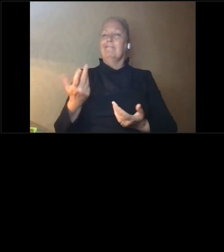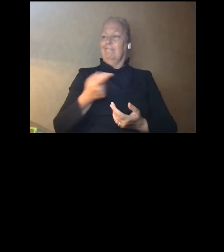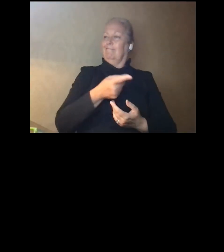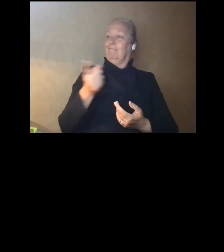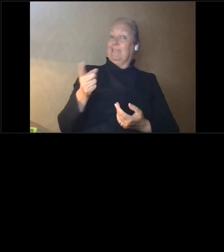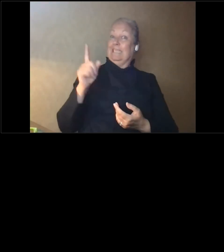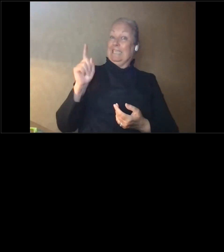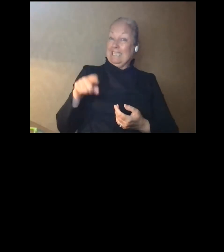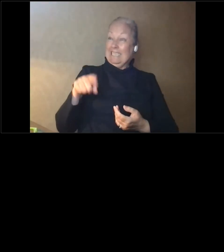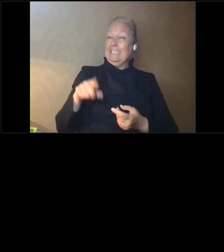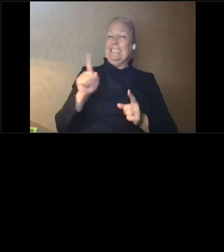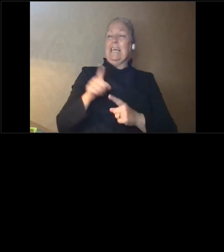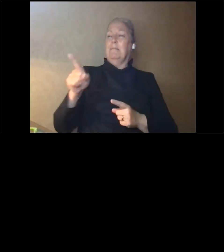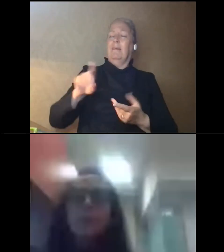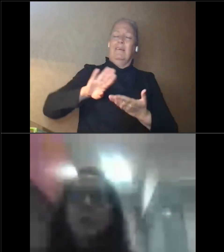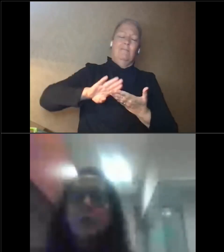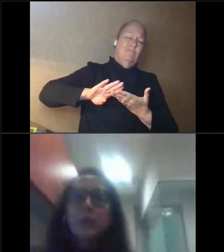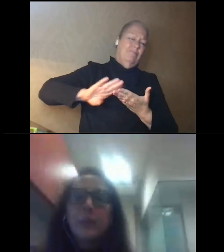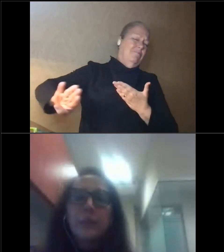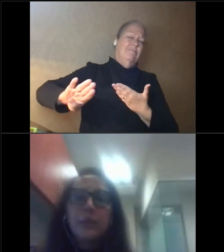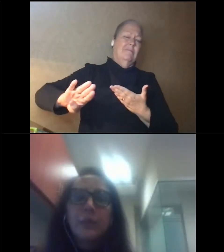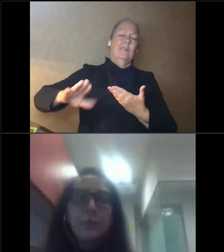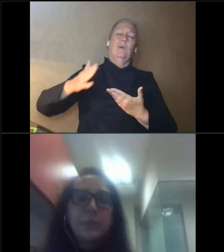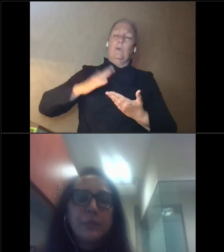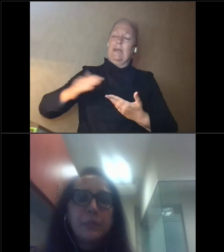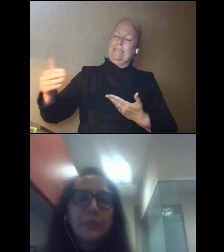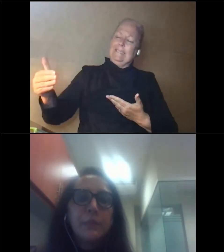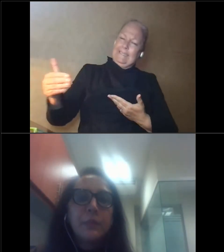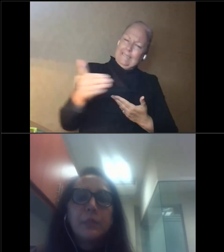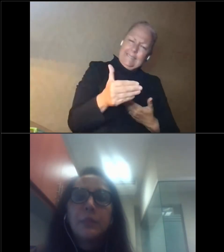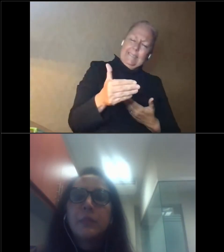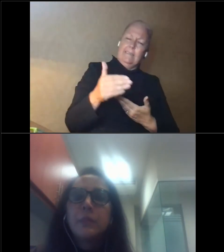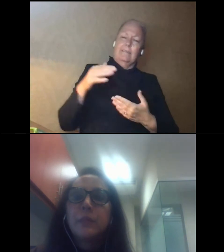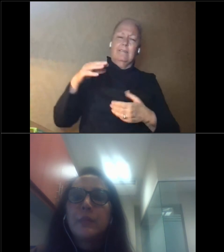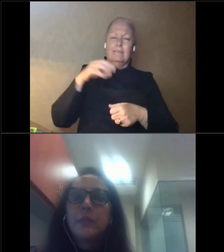most marginalized? So Angela, maybe if we can start with you.